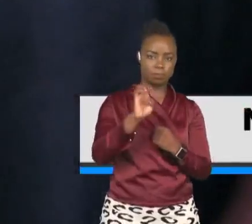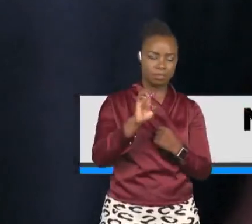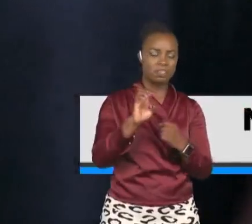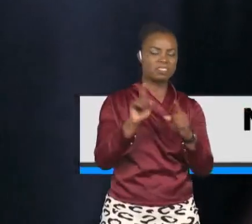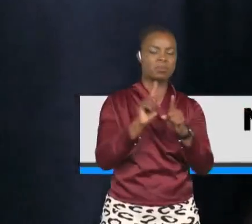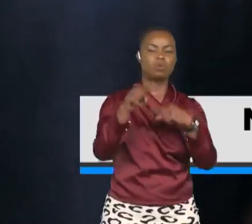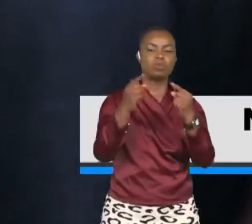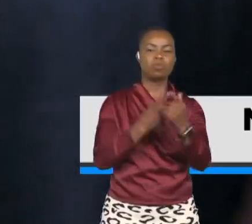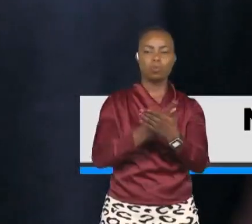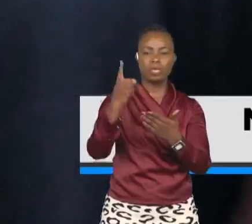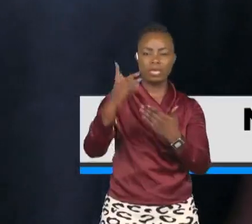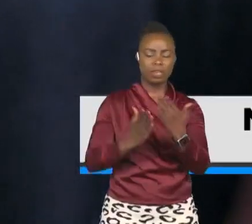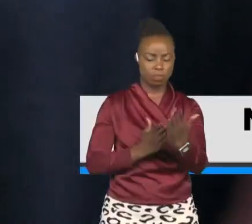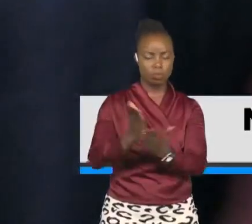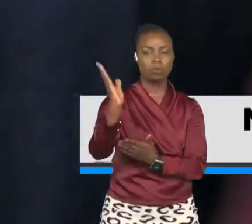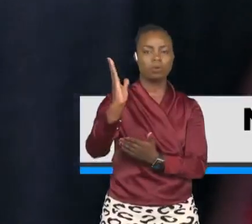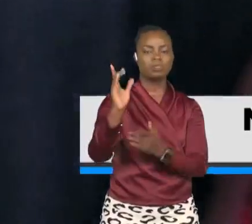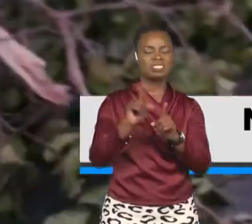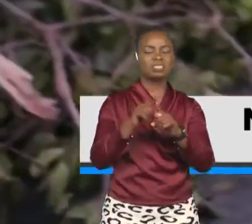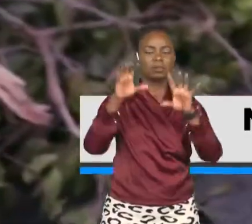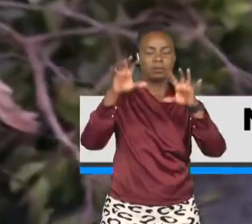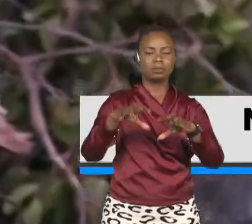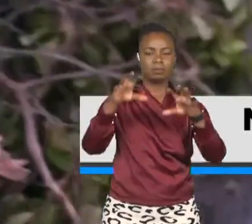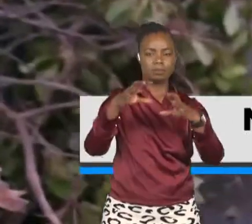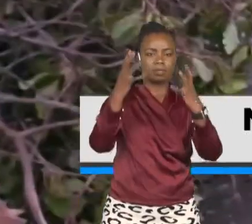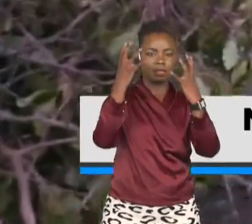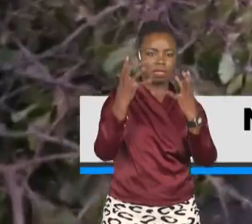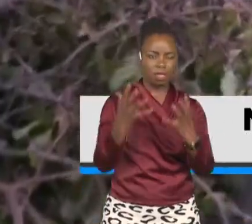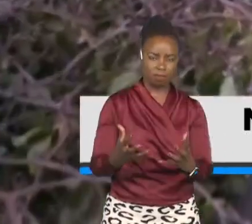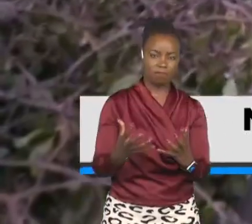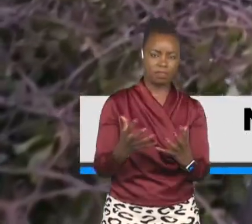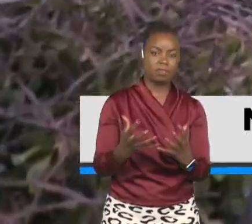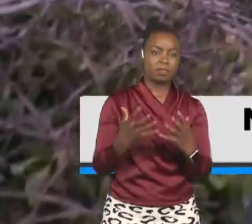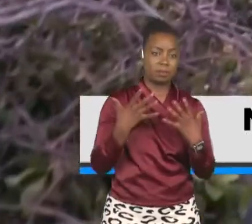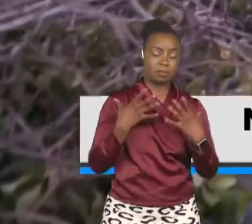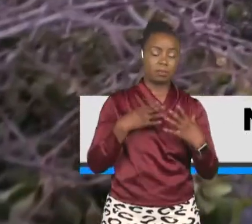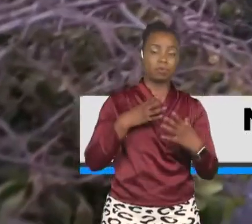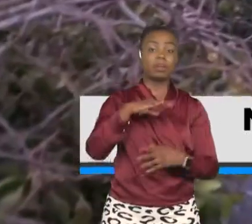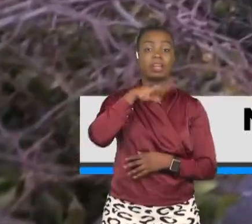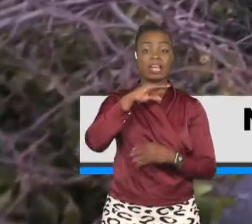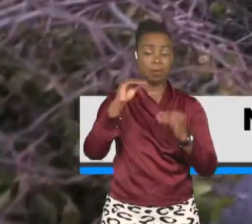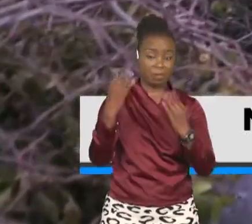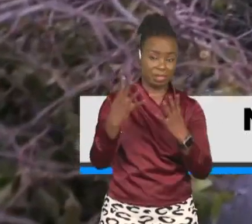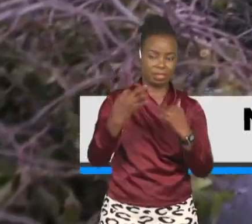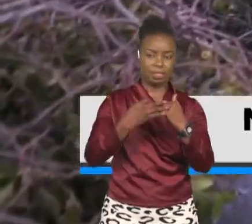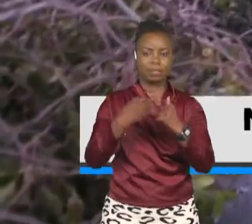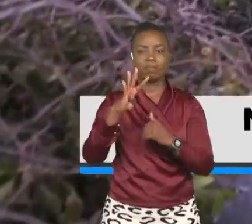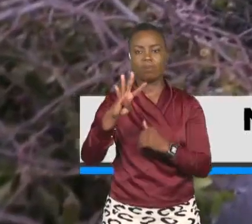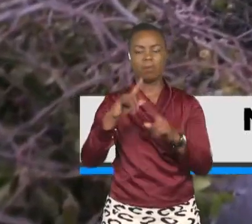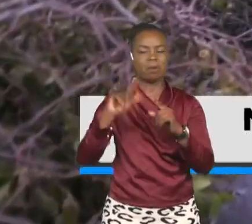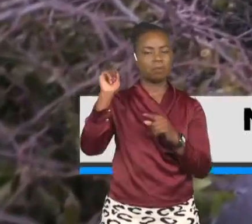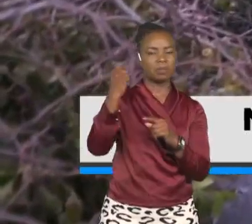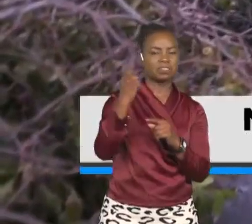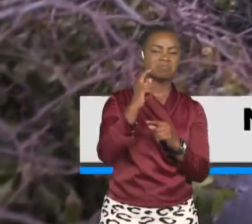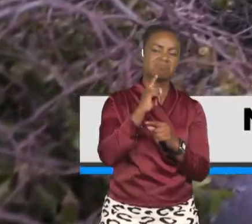weekend, leaving heavy rains in its wake. The official death count across the country stands at 84, but President Filipe Nyusi